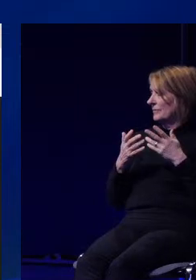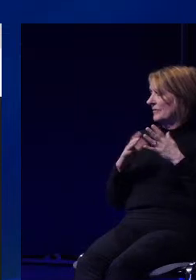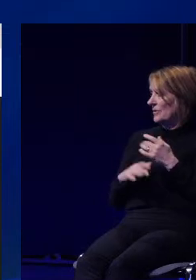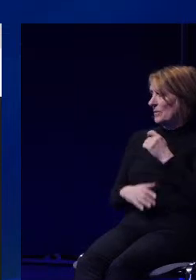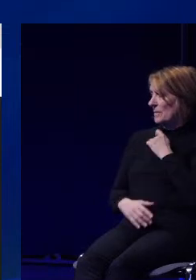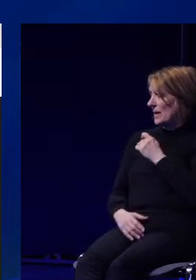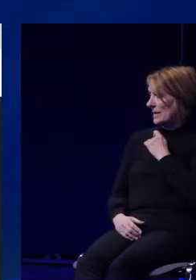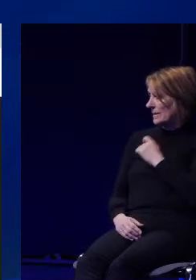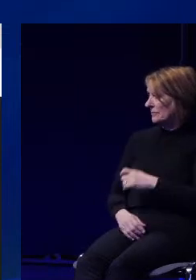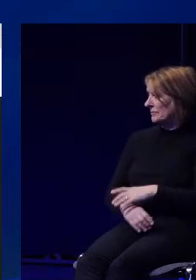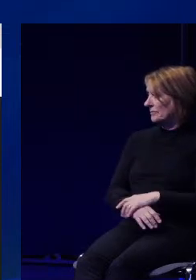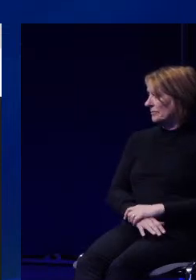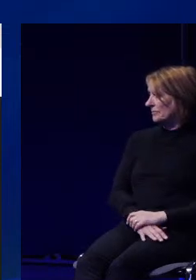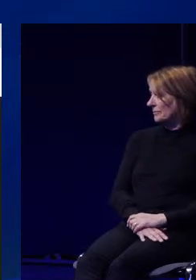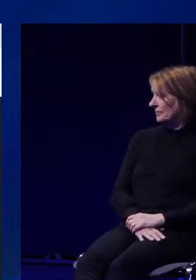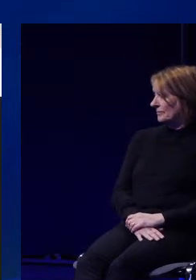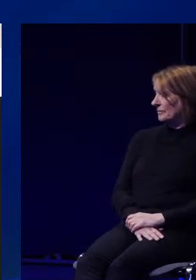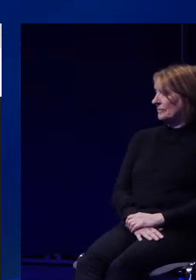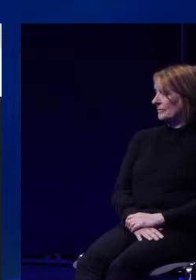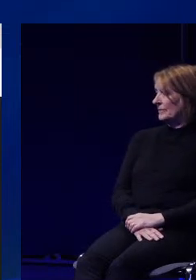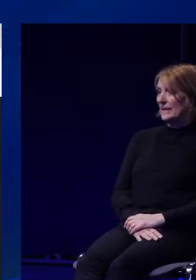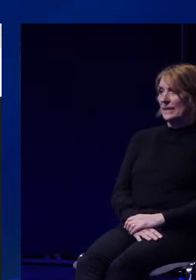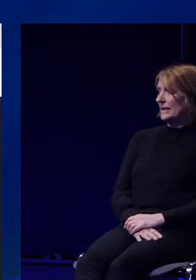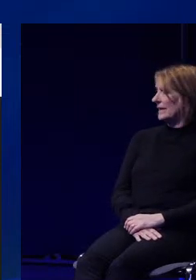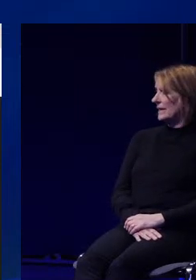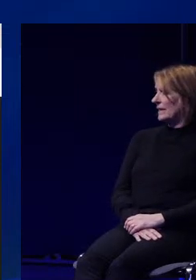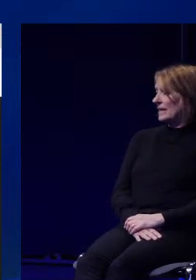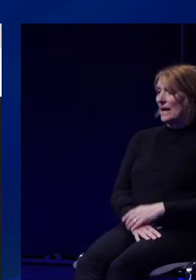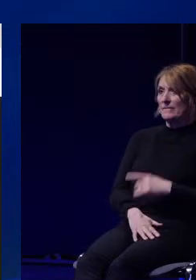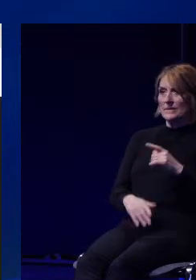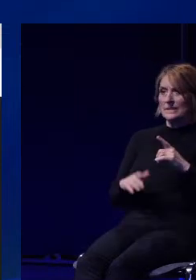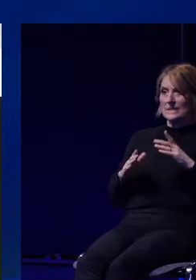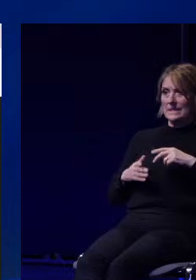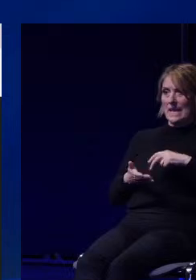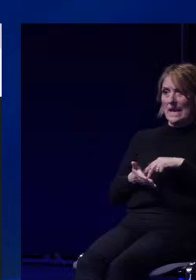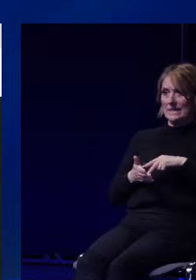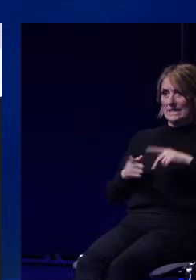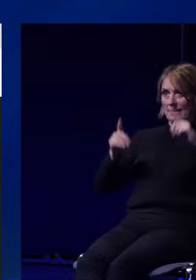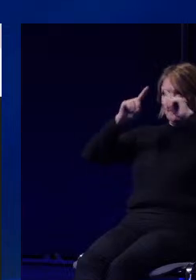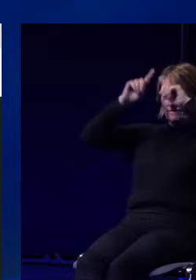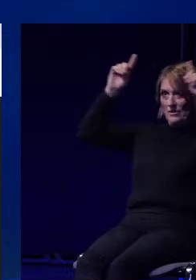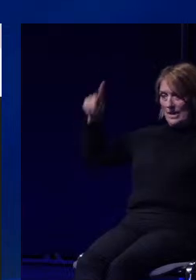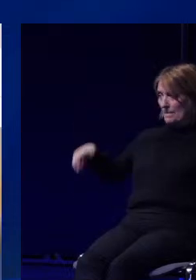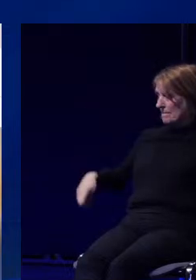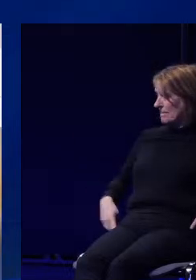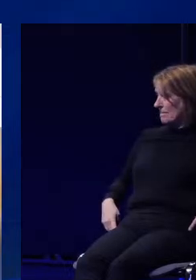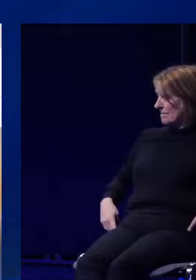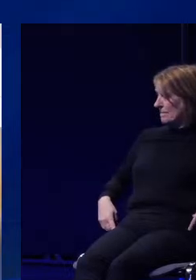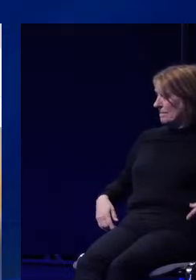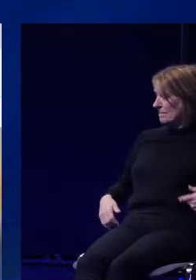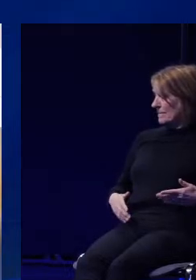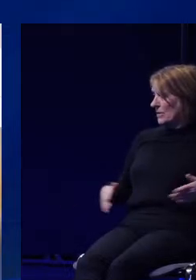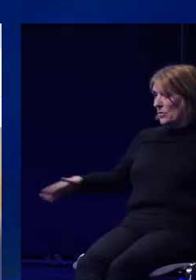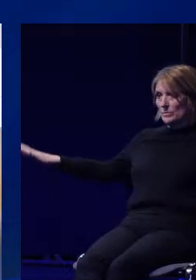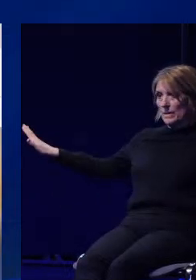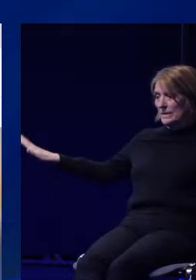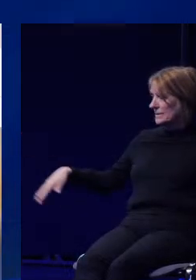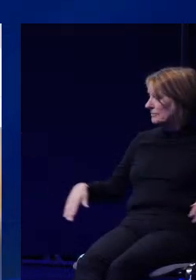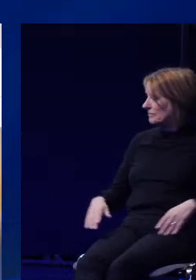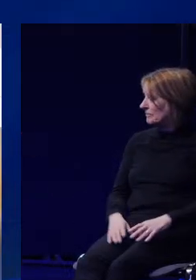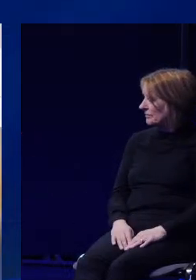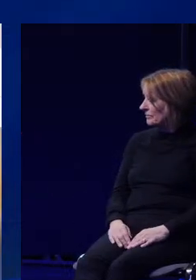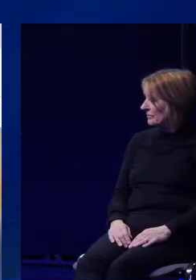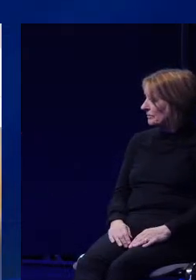mic, is stand fully in frame and strike a T-pose. And now I'm in.